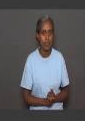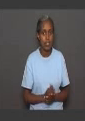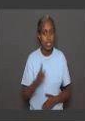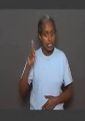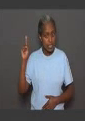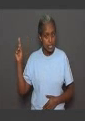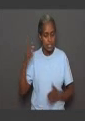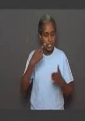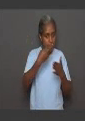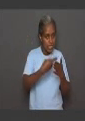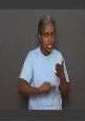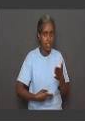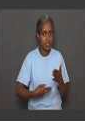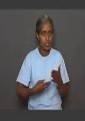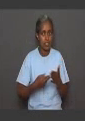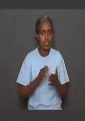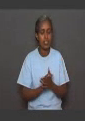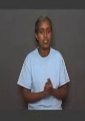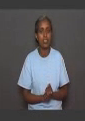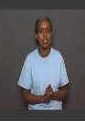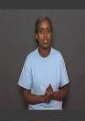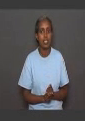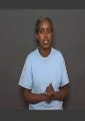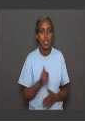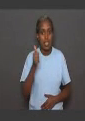This results in